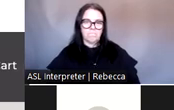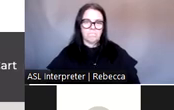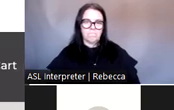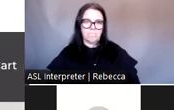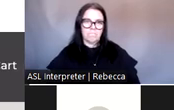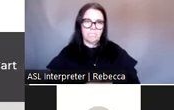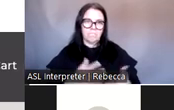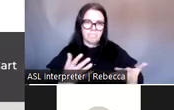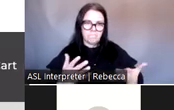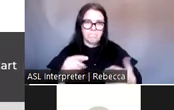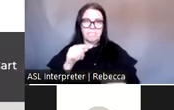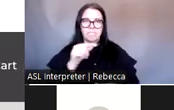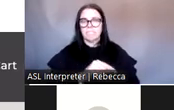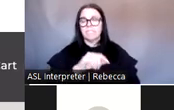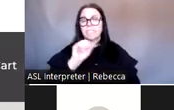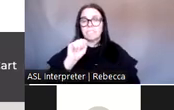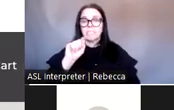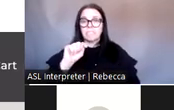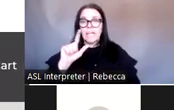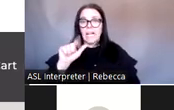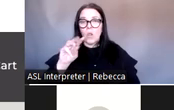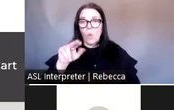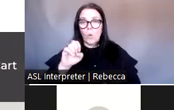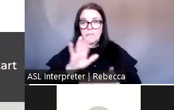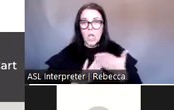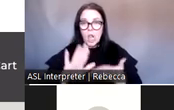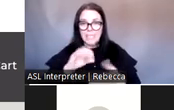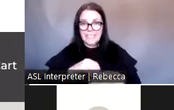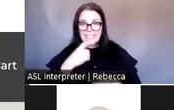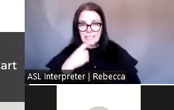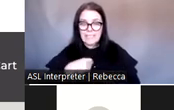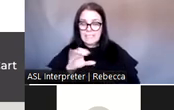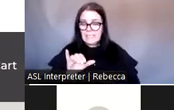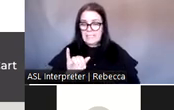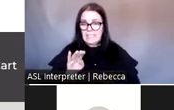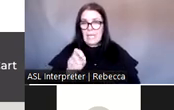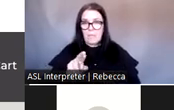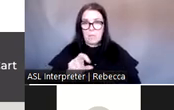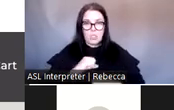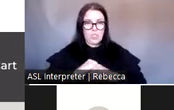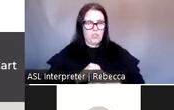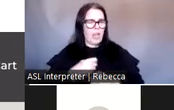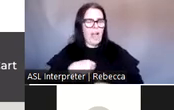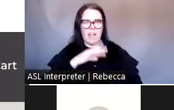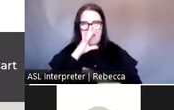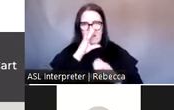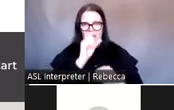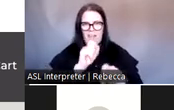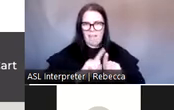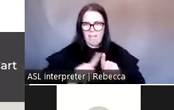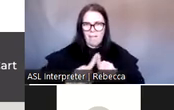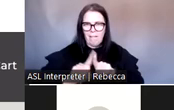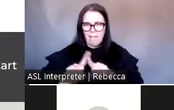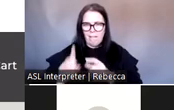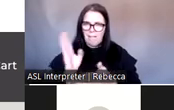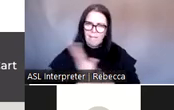here's one from St. Lawrence College in Kingston, cybersecurity. I'm just fascinated by the range of different micro-credentials that are out there. I